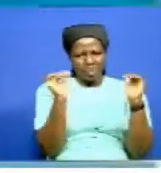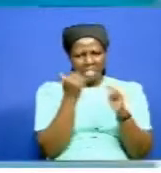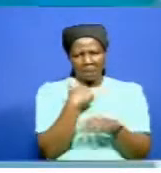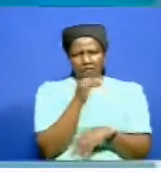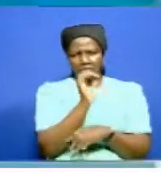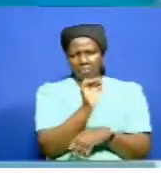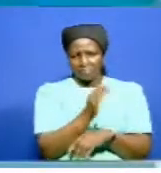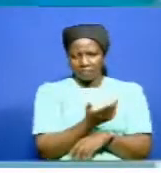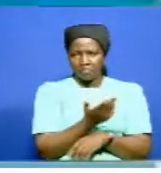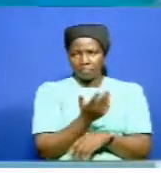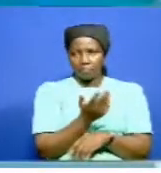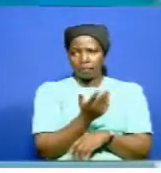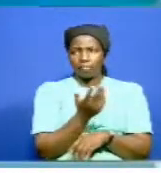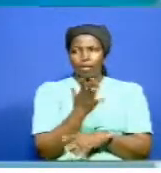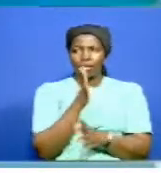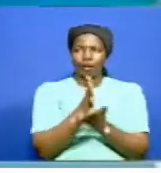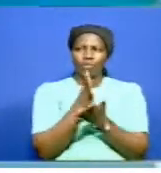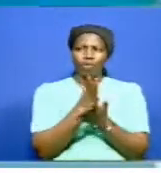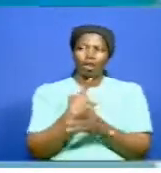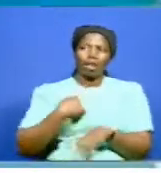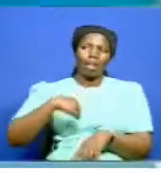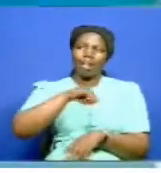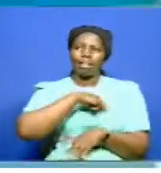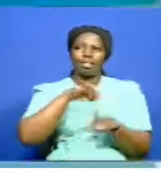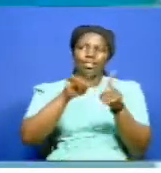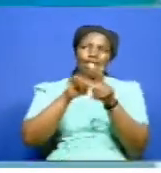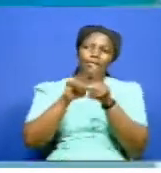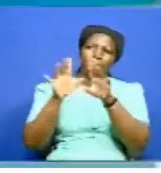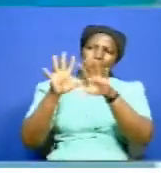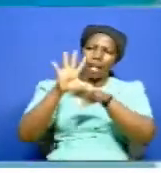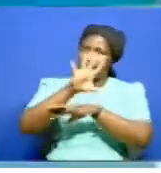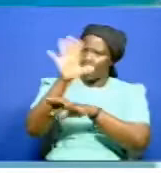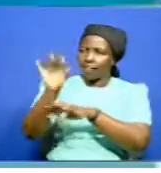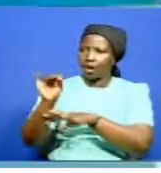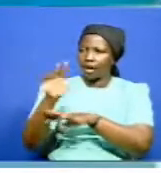So, of course, we as Africa